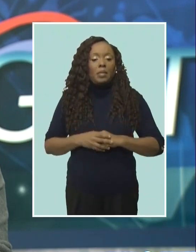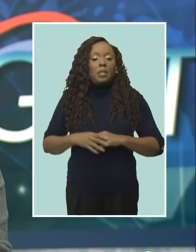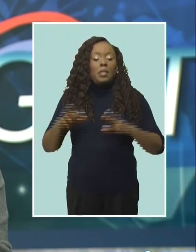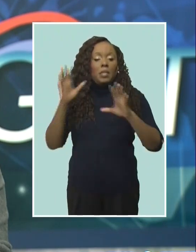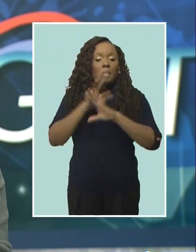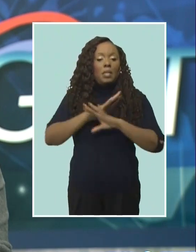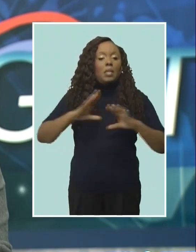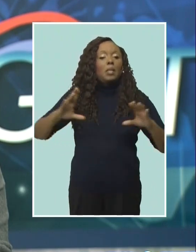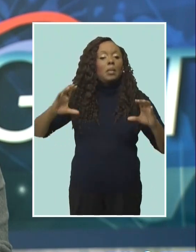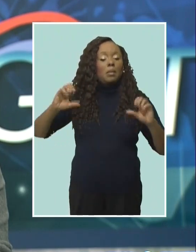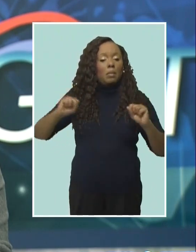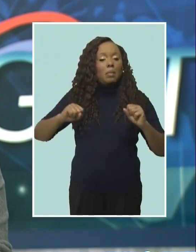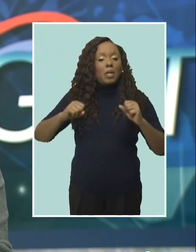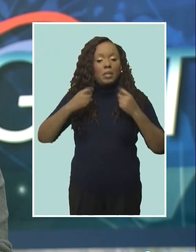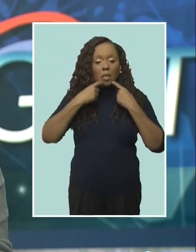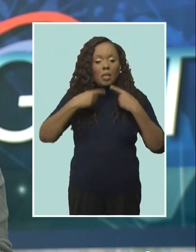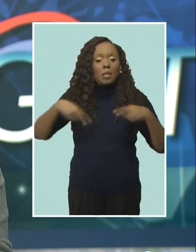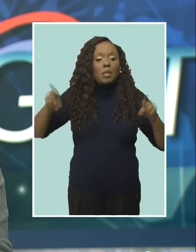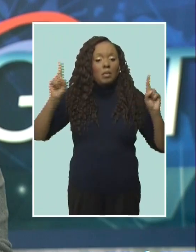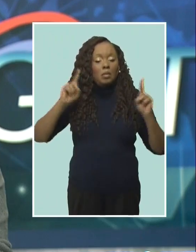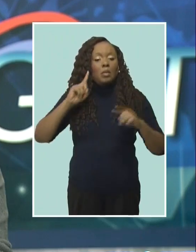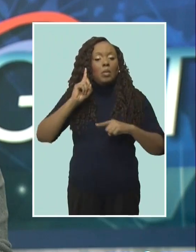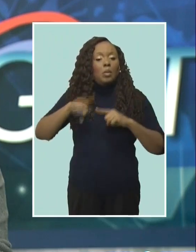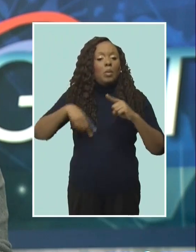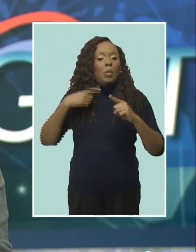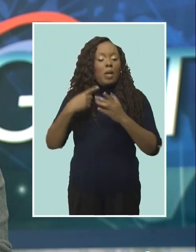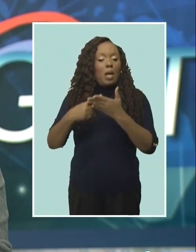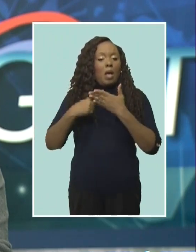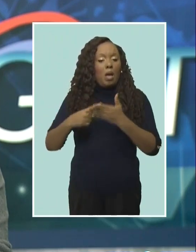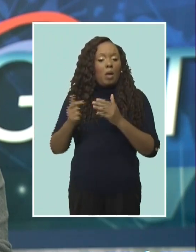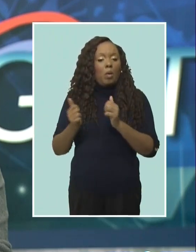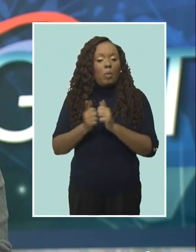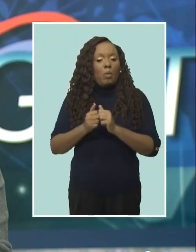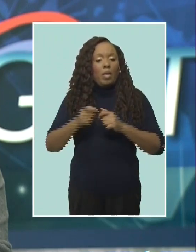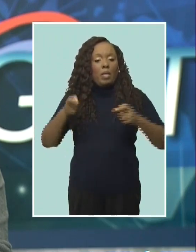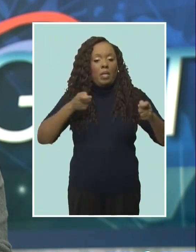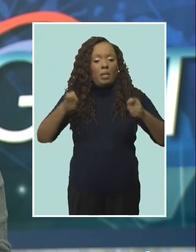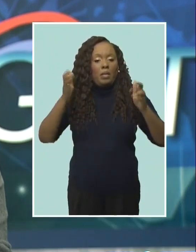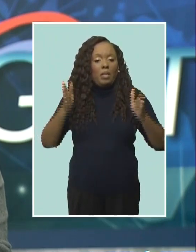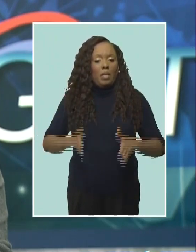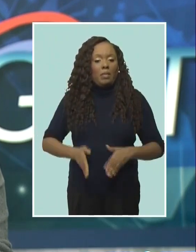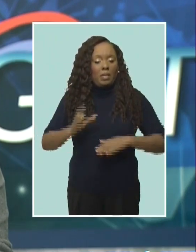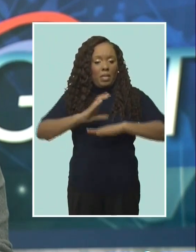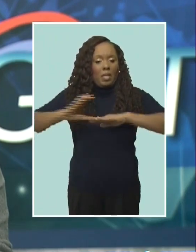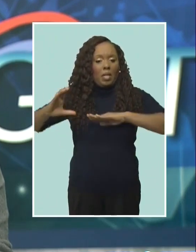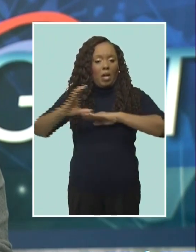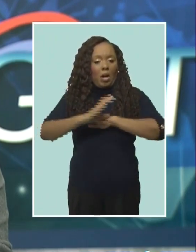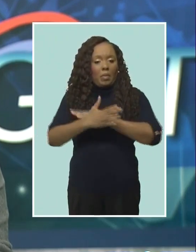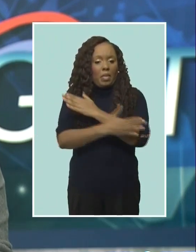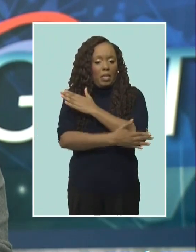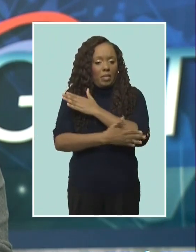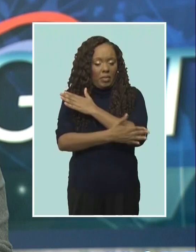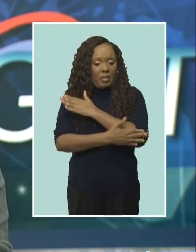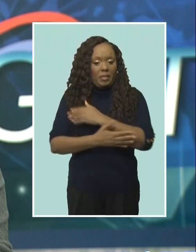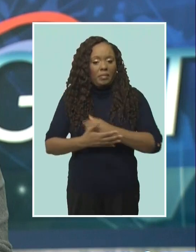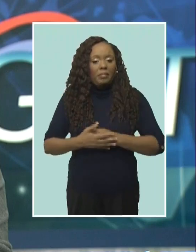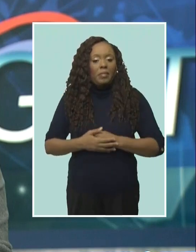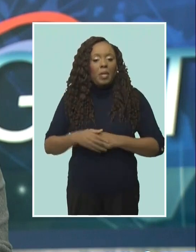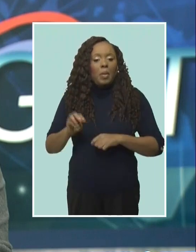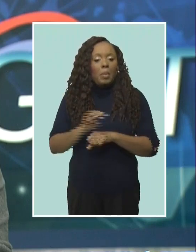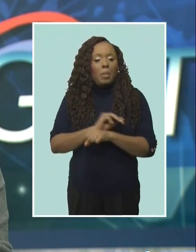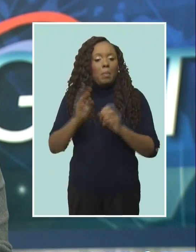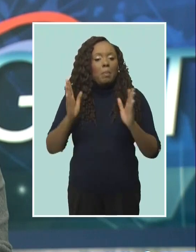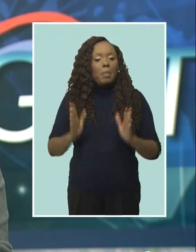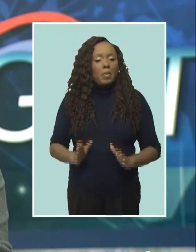the 13th annual consultation with the governors of Caribbean member countries in the Bahamas. Barbados was represented by Minister